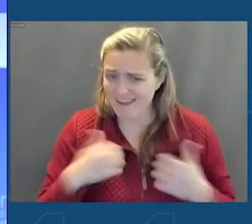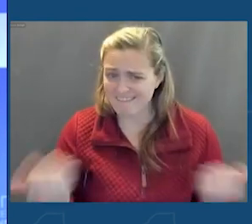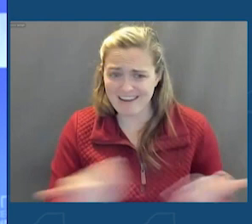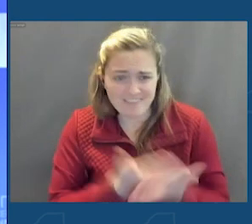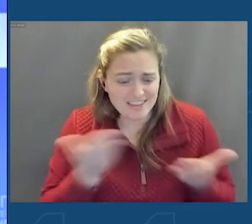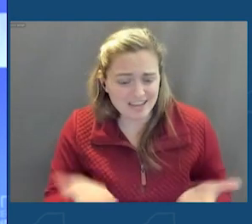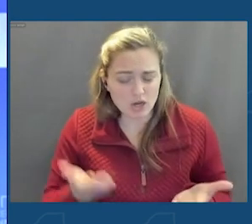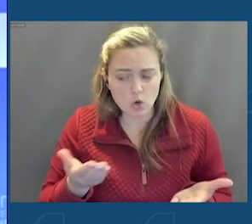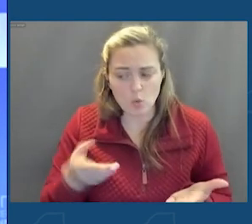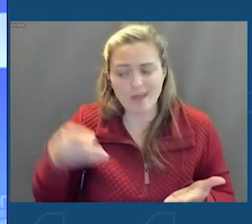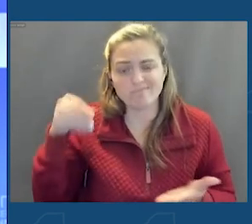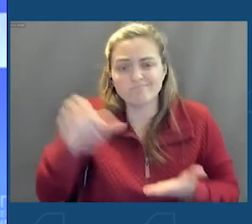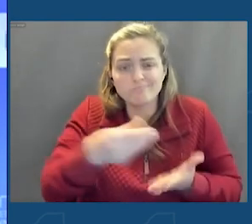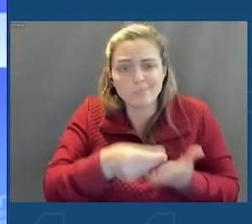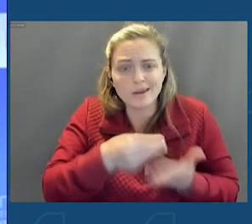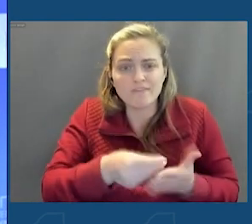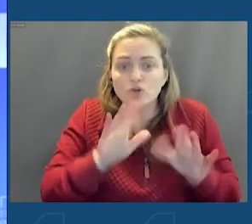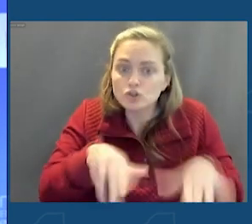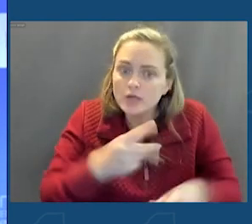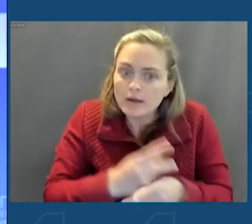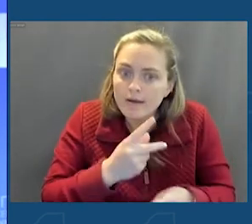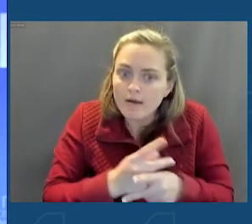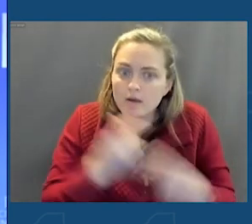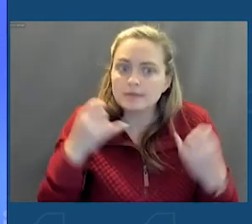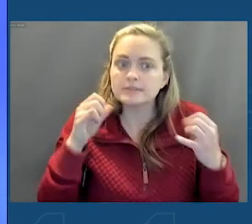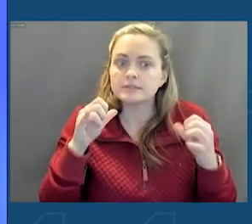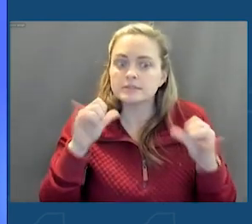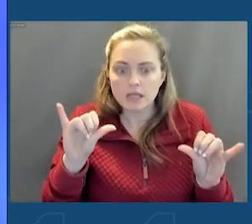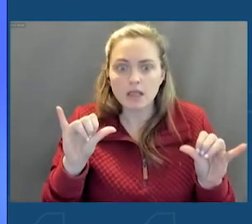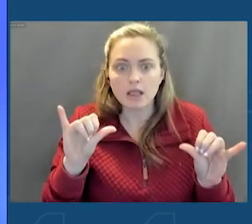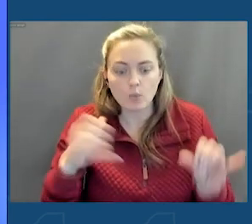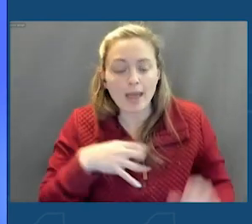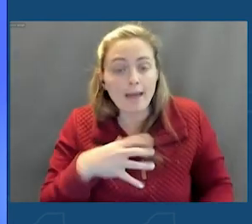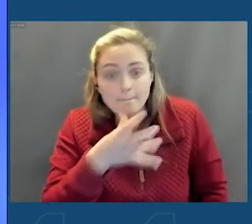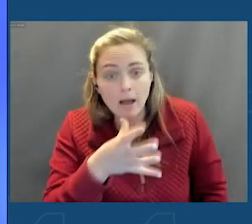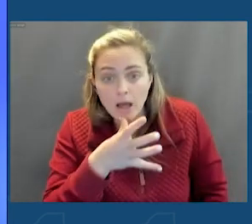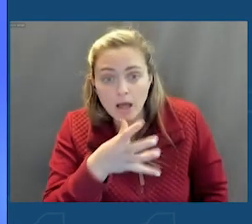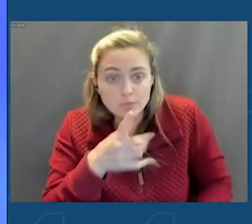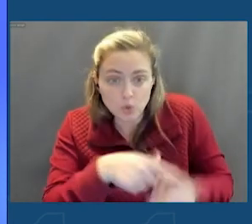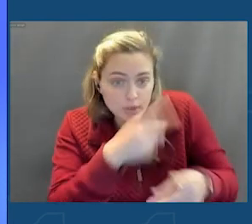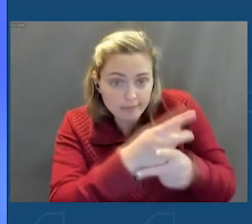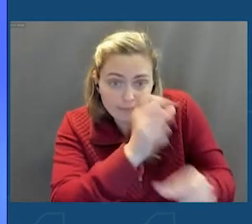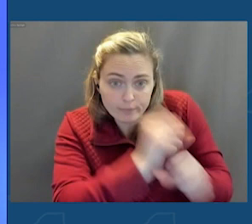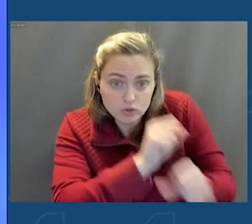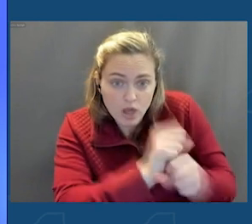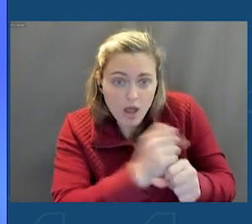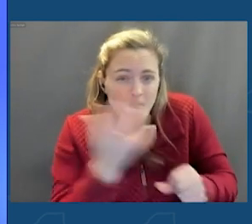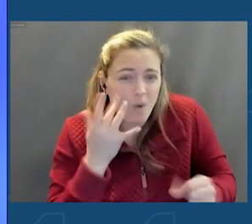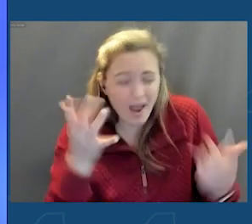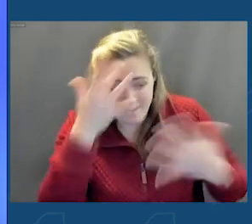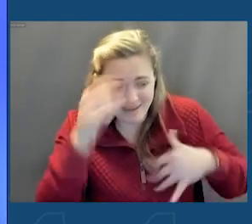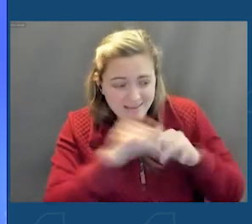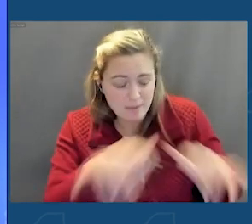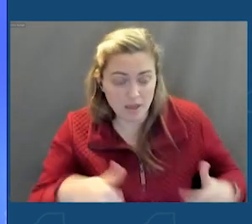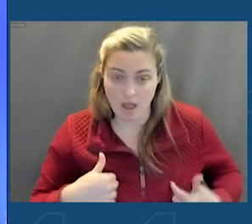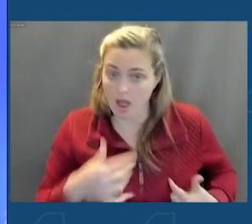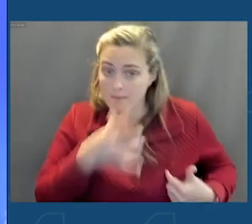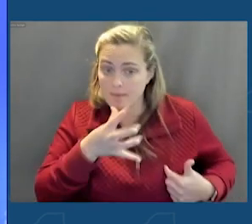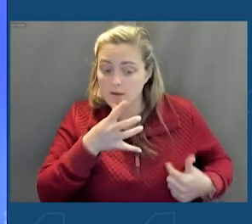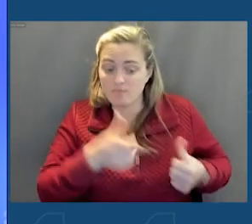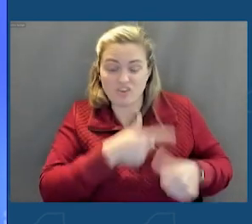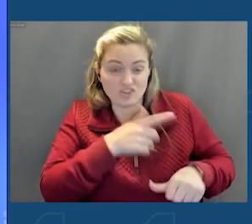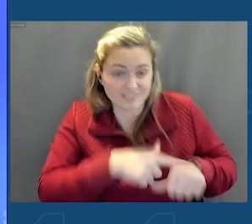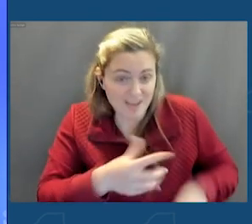for childcare, for example, we still have mothers who could not keep their jobs during the pandemic, because I'm a mom, first mom governor of New